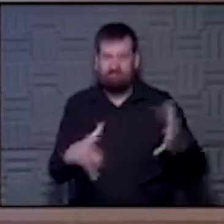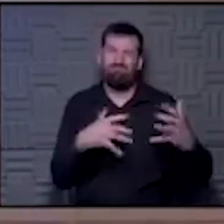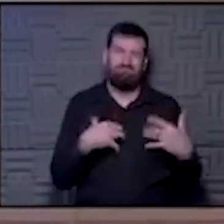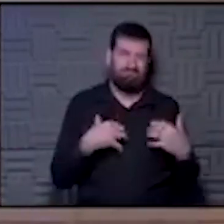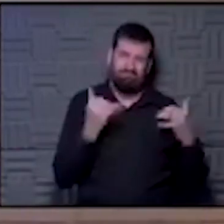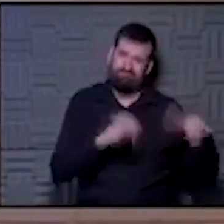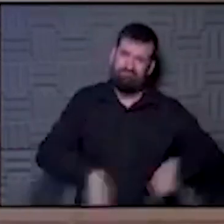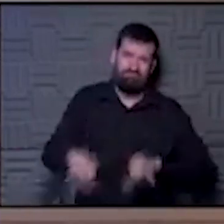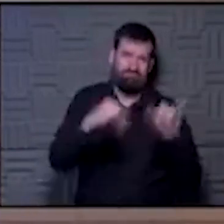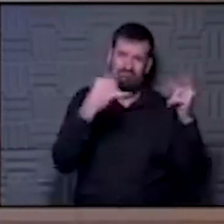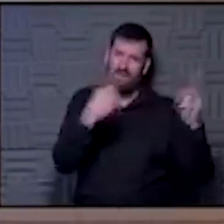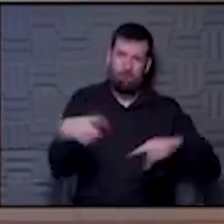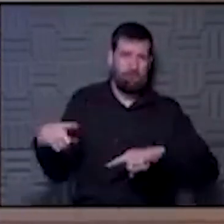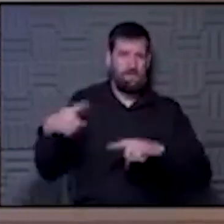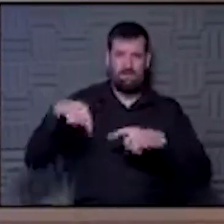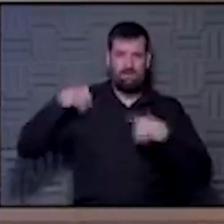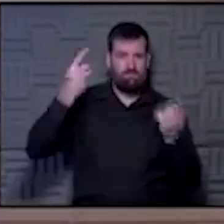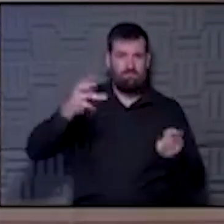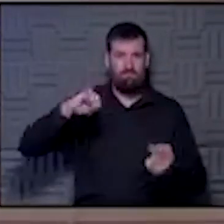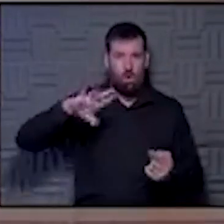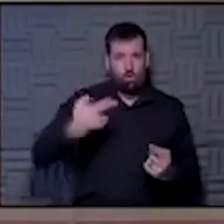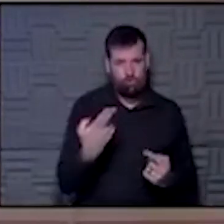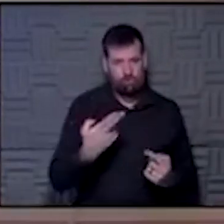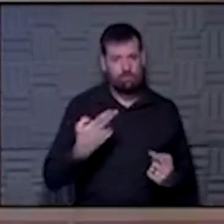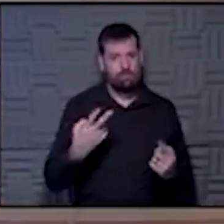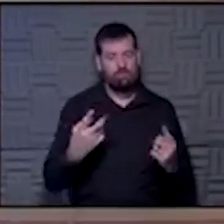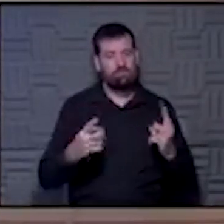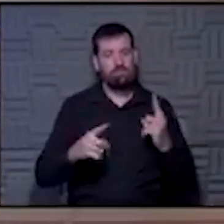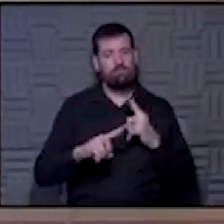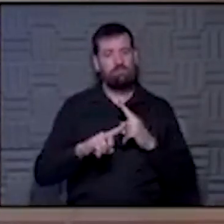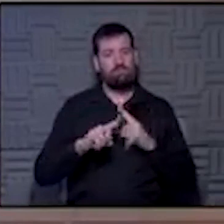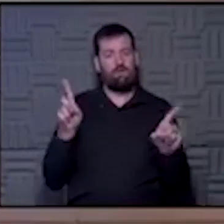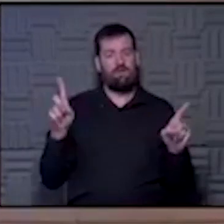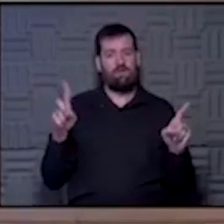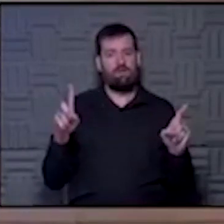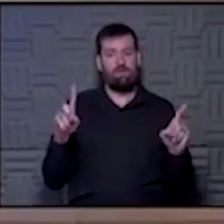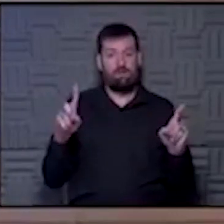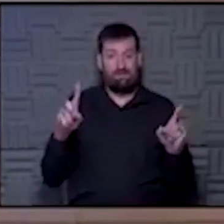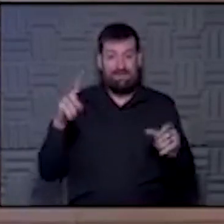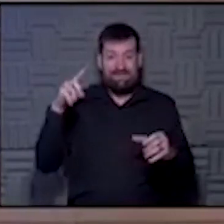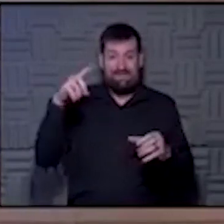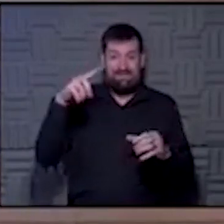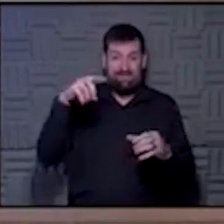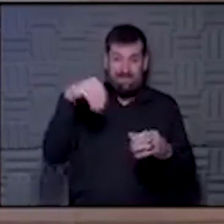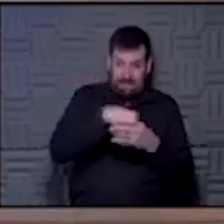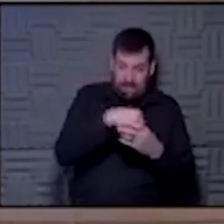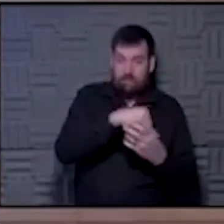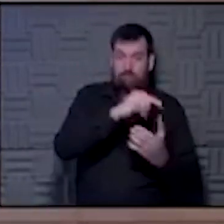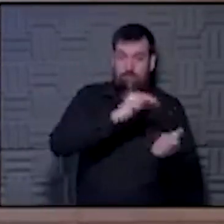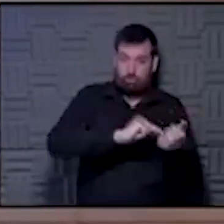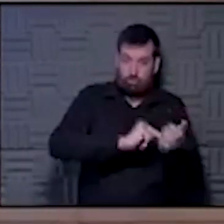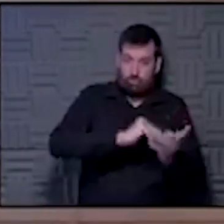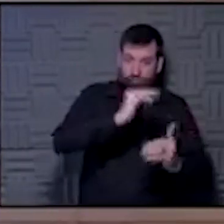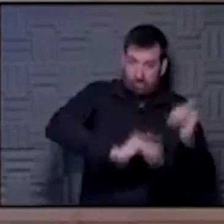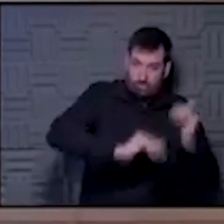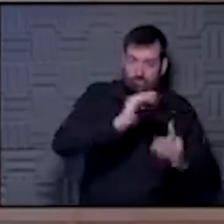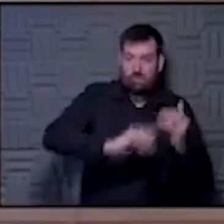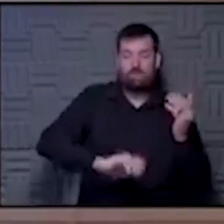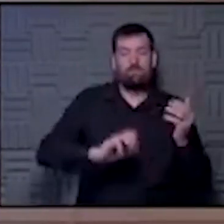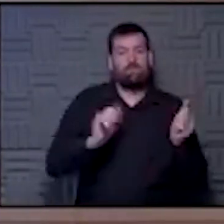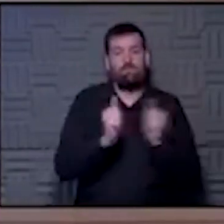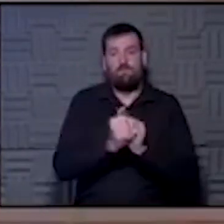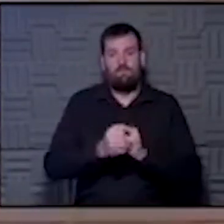since March, but it is paired in the nursing facilities with regulatory visits